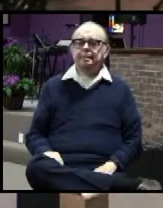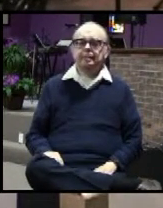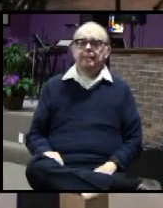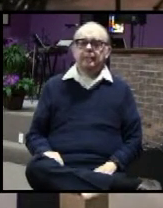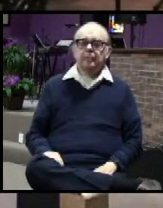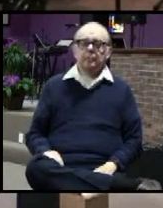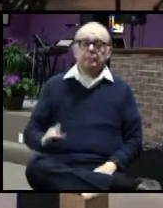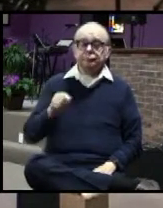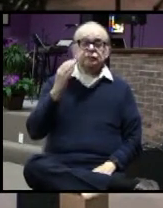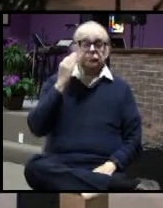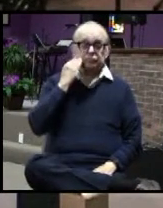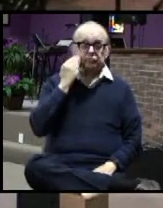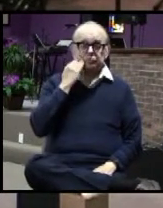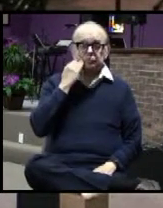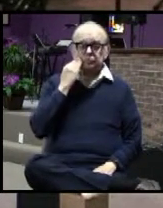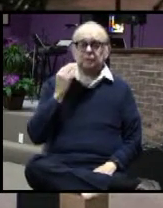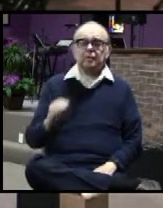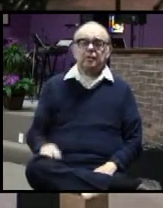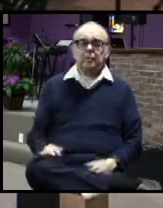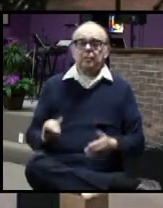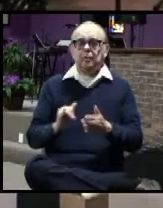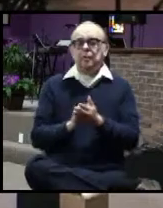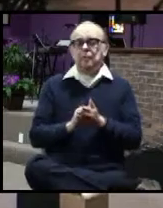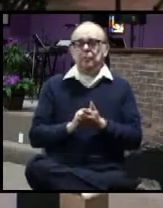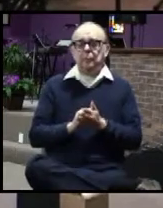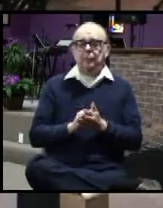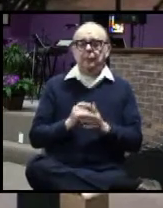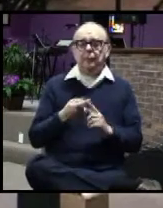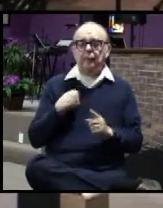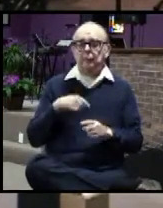You knew that you were from Ohio